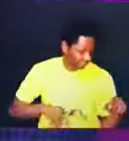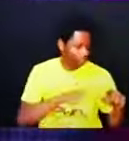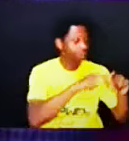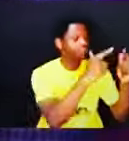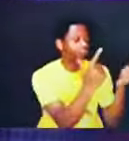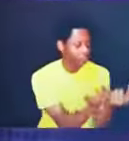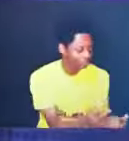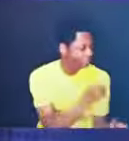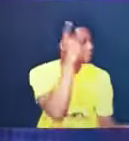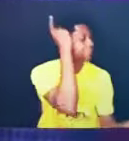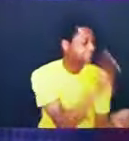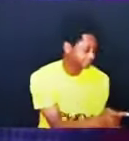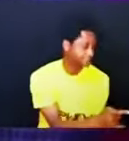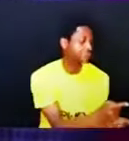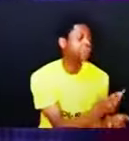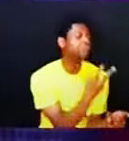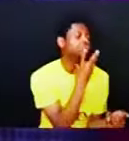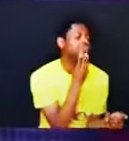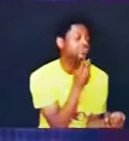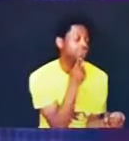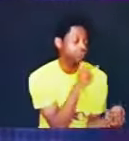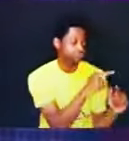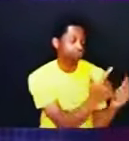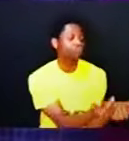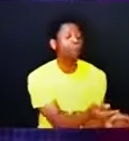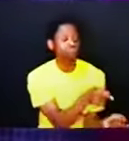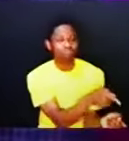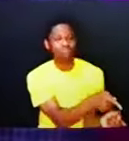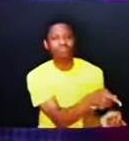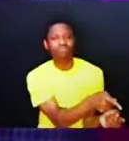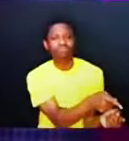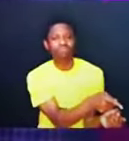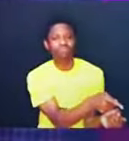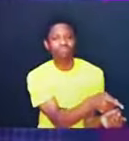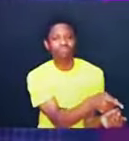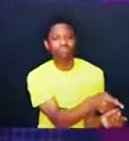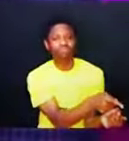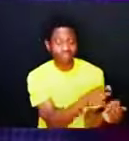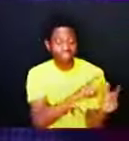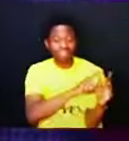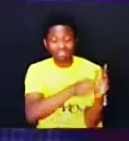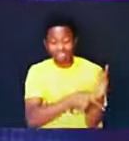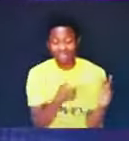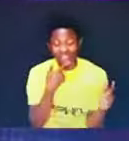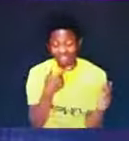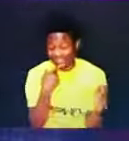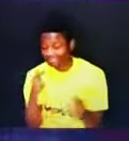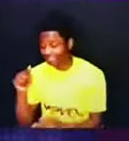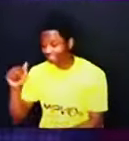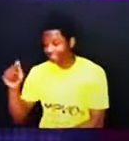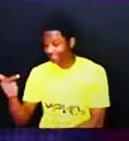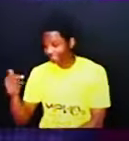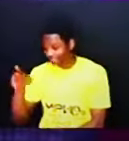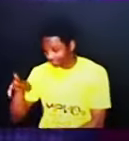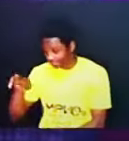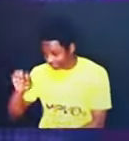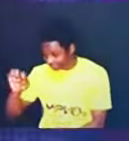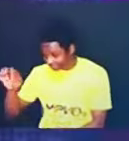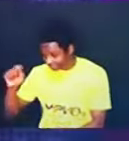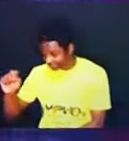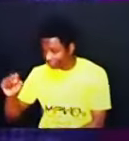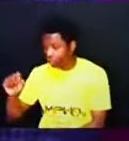are raw Jews, unconverted Jews. Then when he says Greeks or Gentiles, he's talking